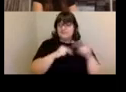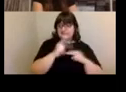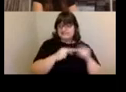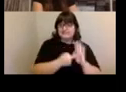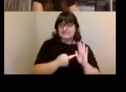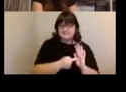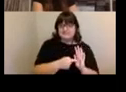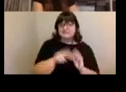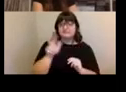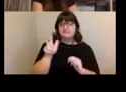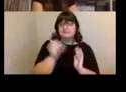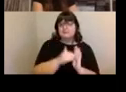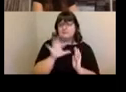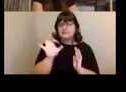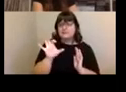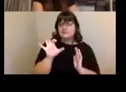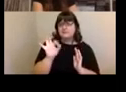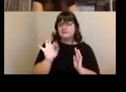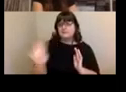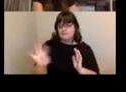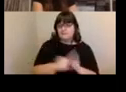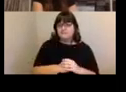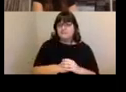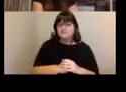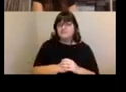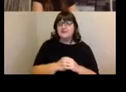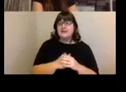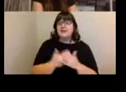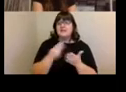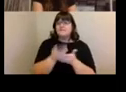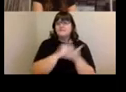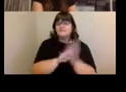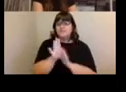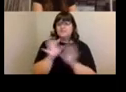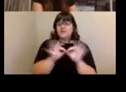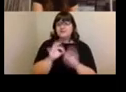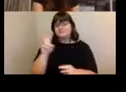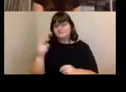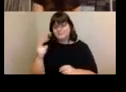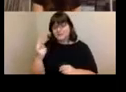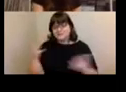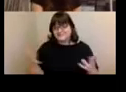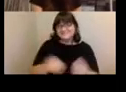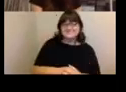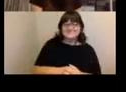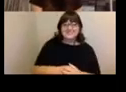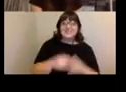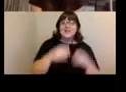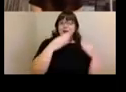$3,994. And fundraising costs, $2. And marketing and communications